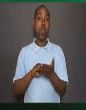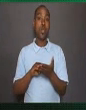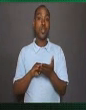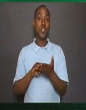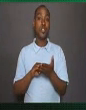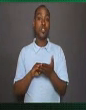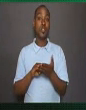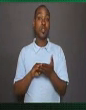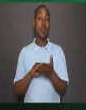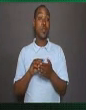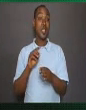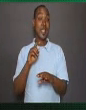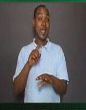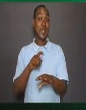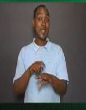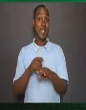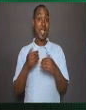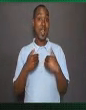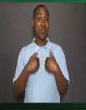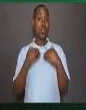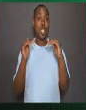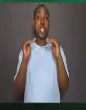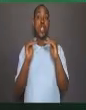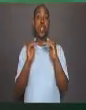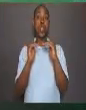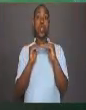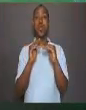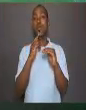the state of equilibrium.